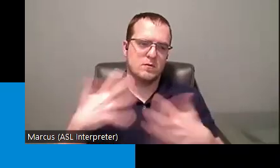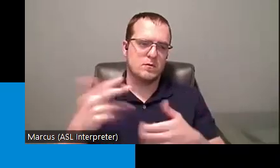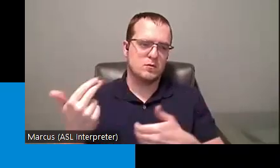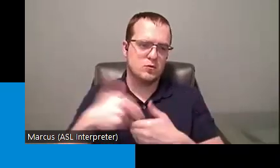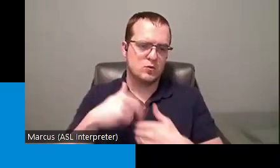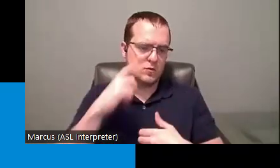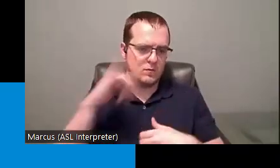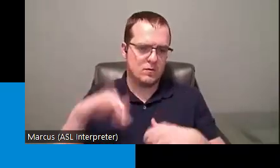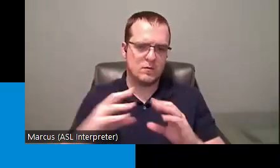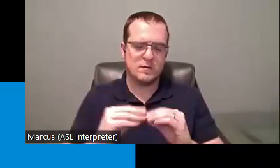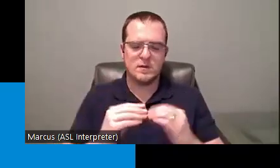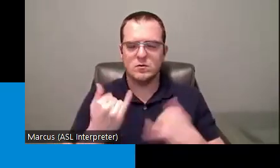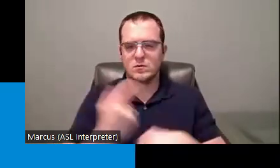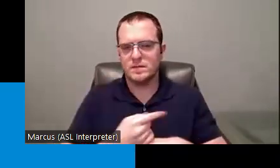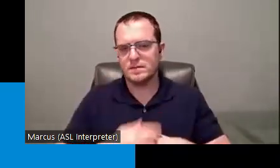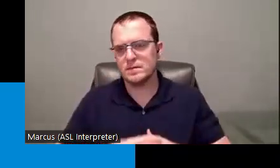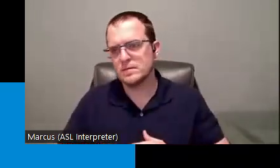for.